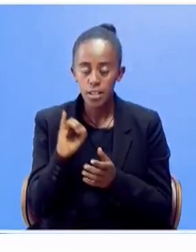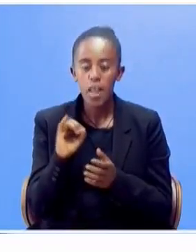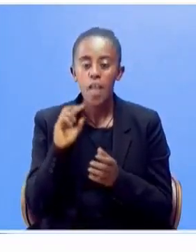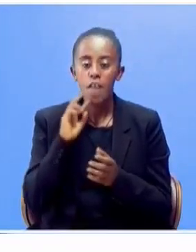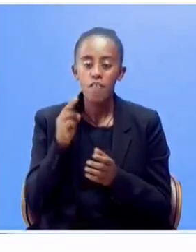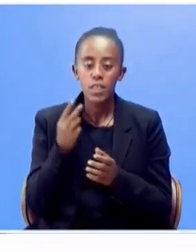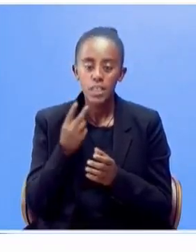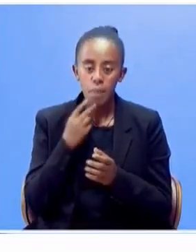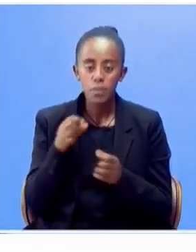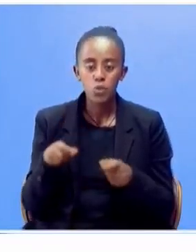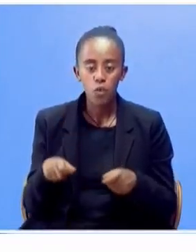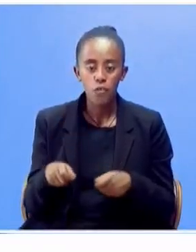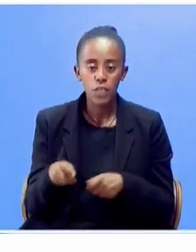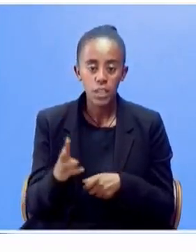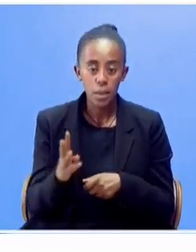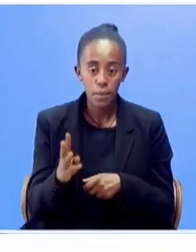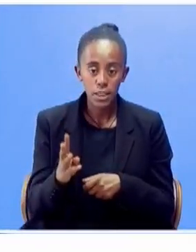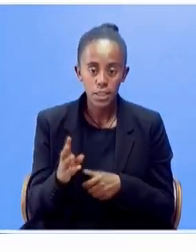vegetables